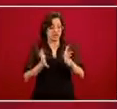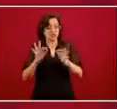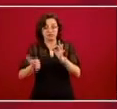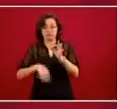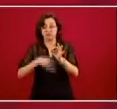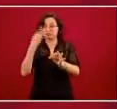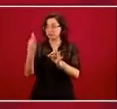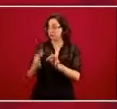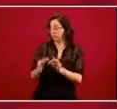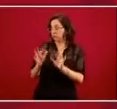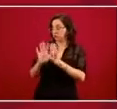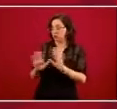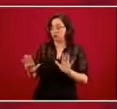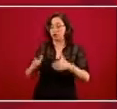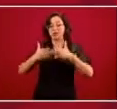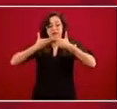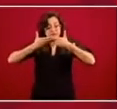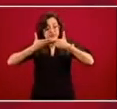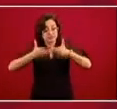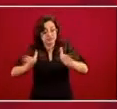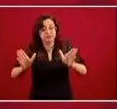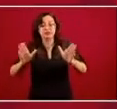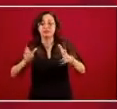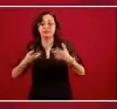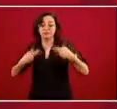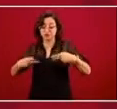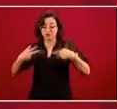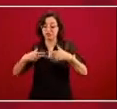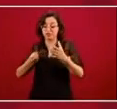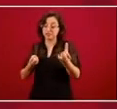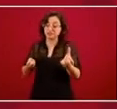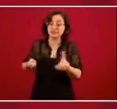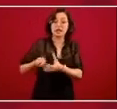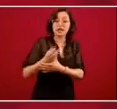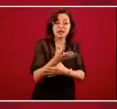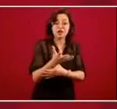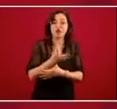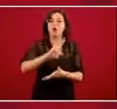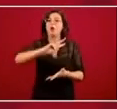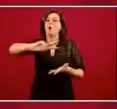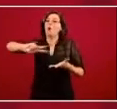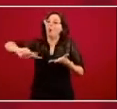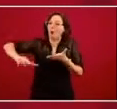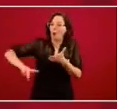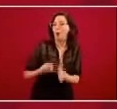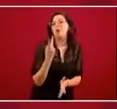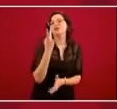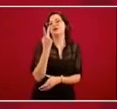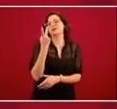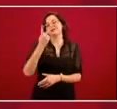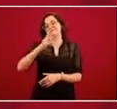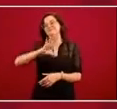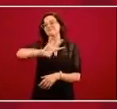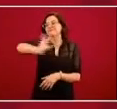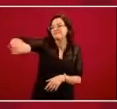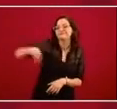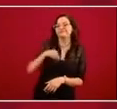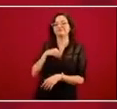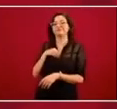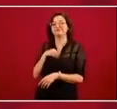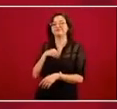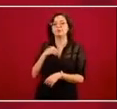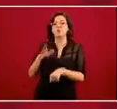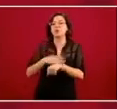when we lift the restrictions of mobility, there could be a reintroduction of the infection coming